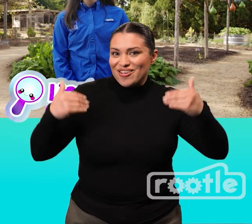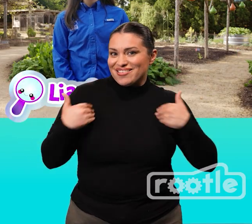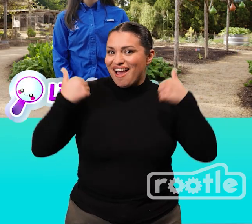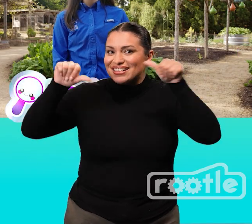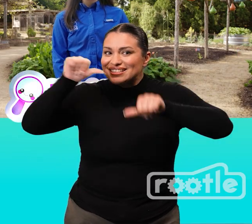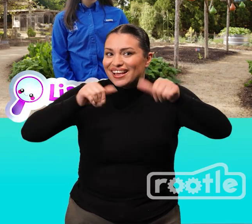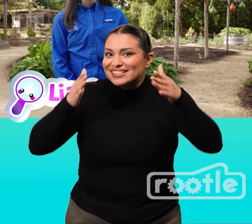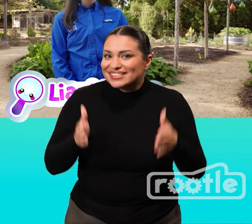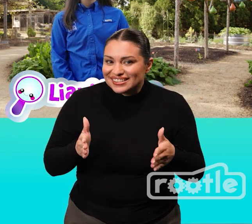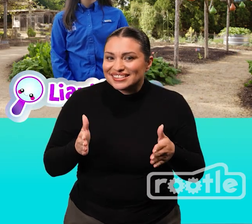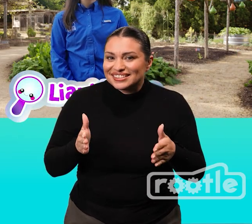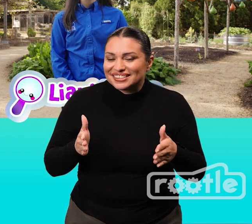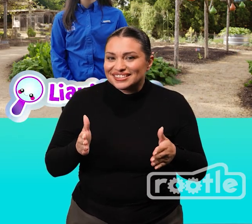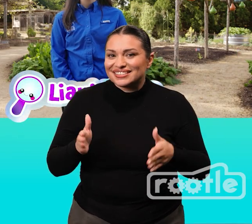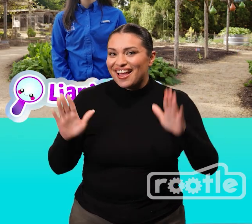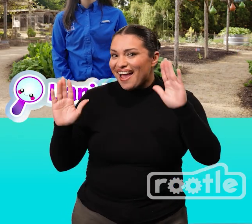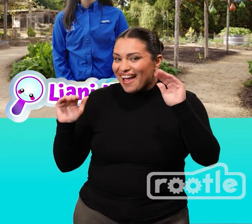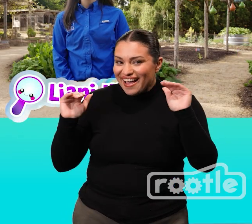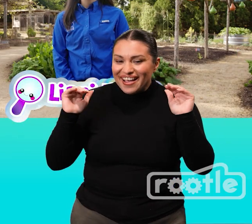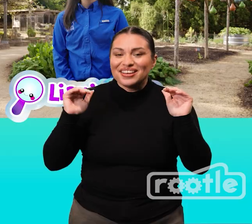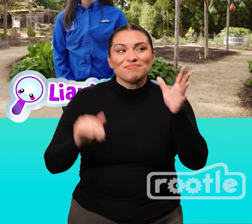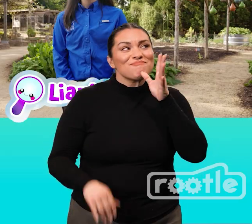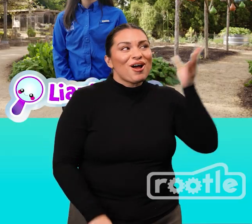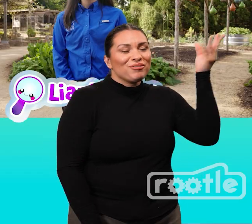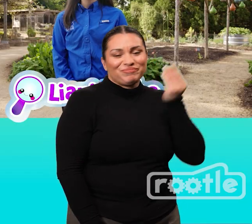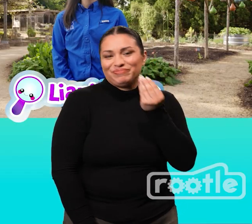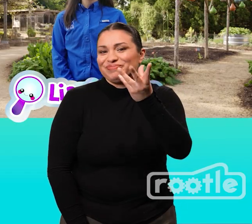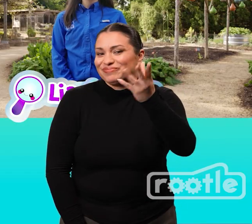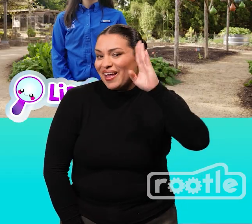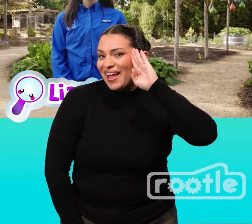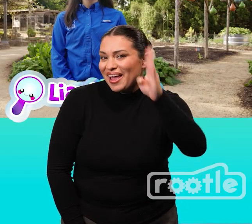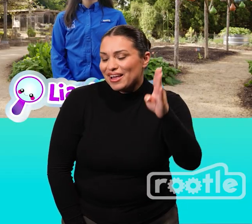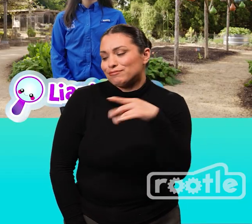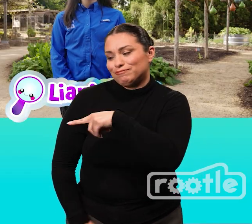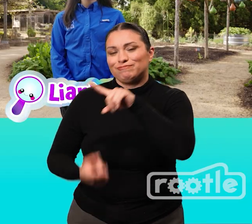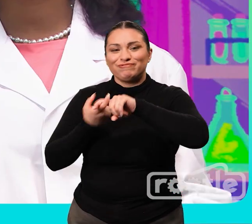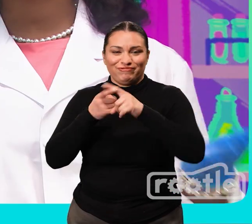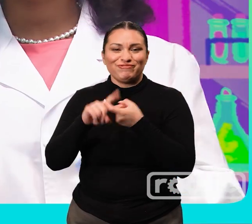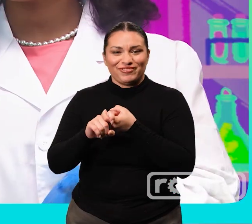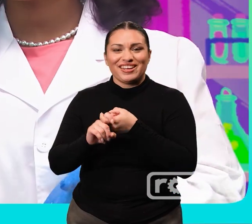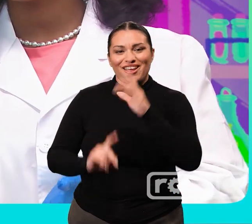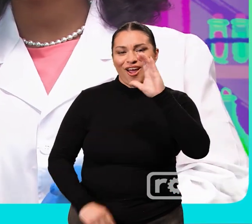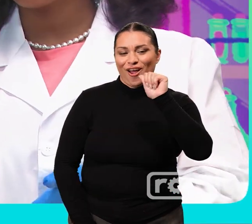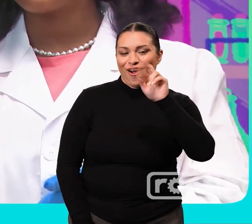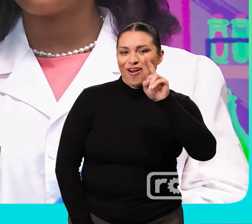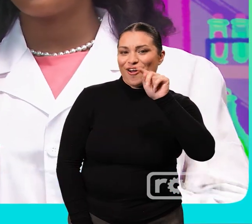Well, hello there, young scientists. Hi, Miss Liani, and my mom says hi too, and